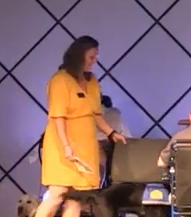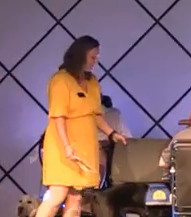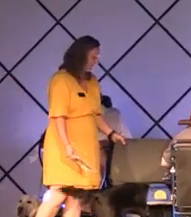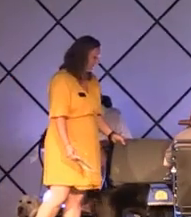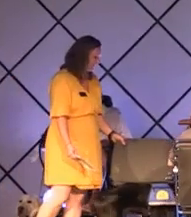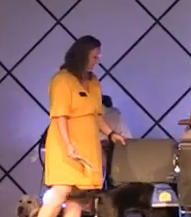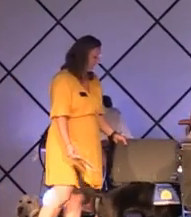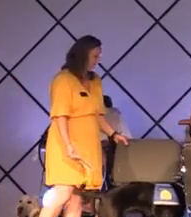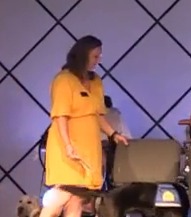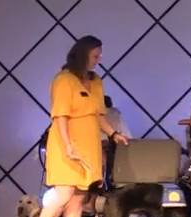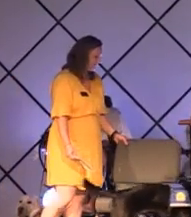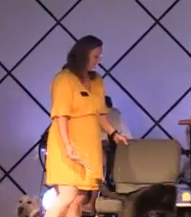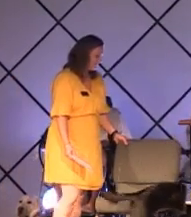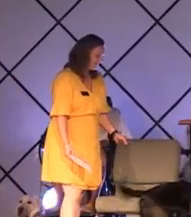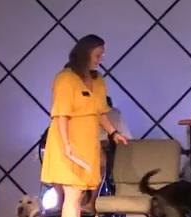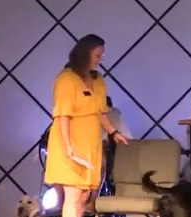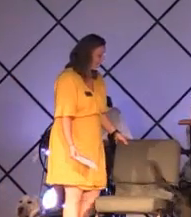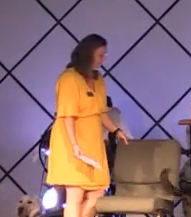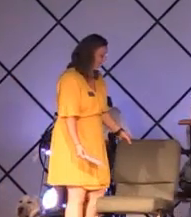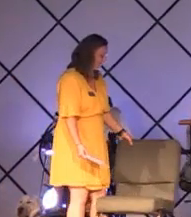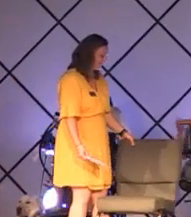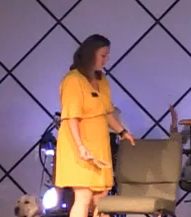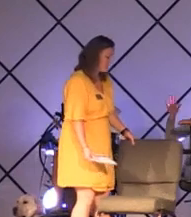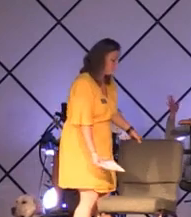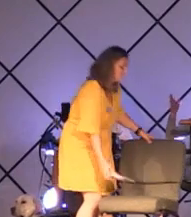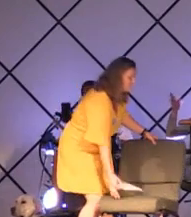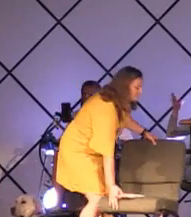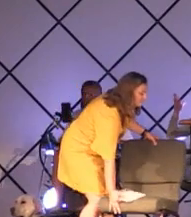I'd like to invite Sean to center stage, please.